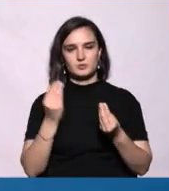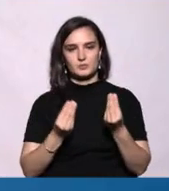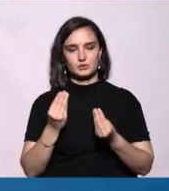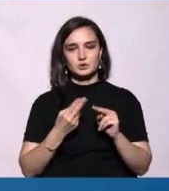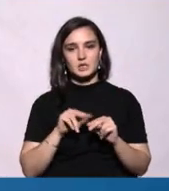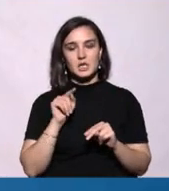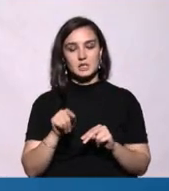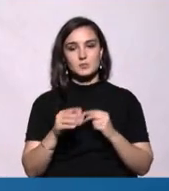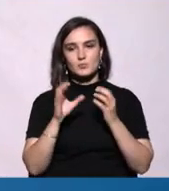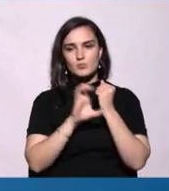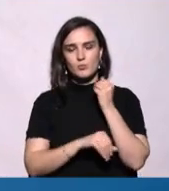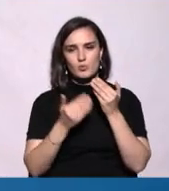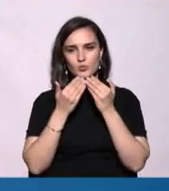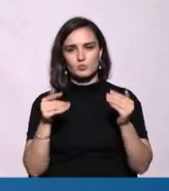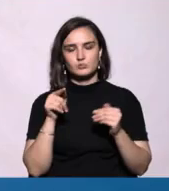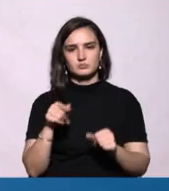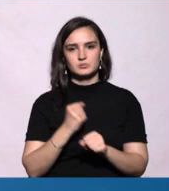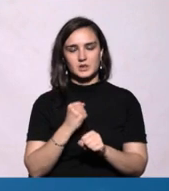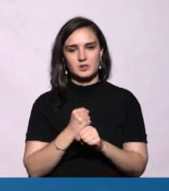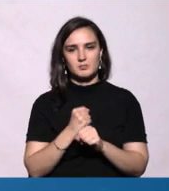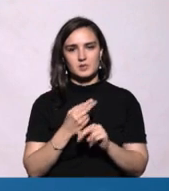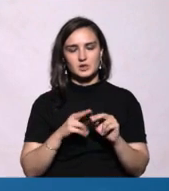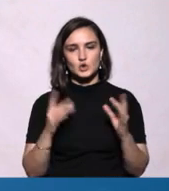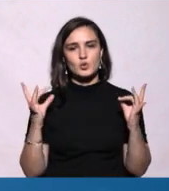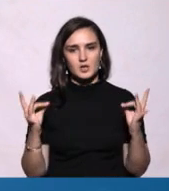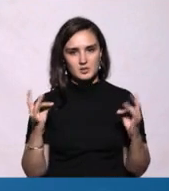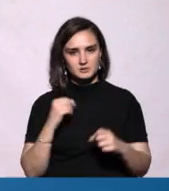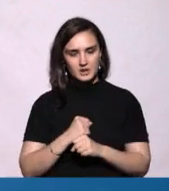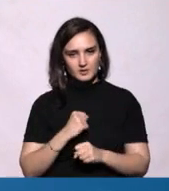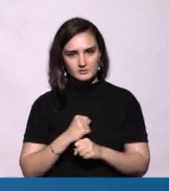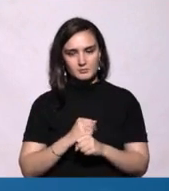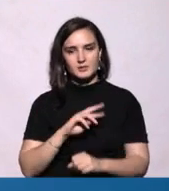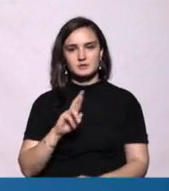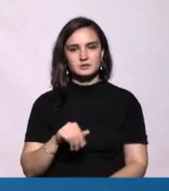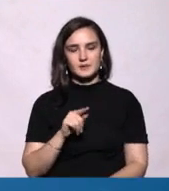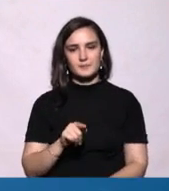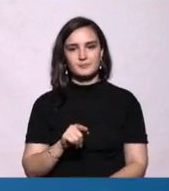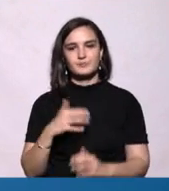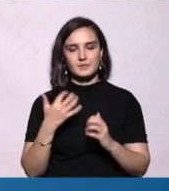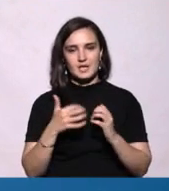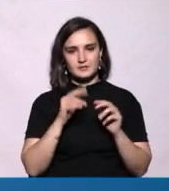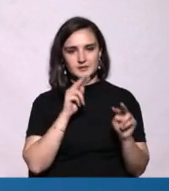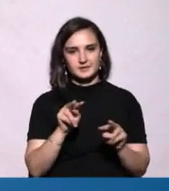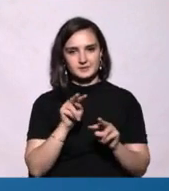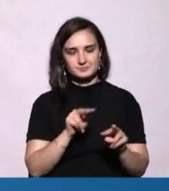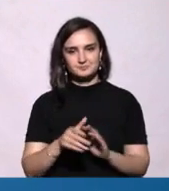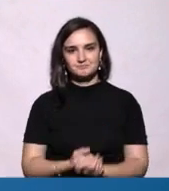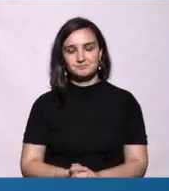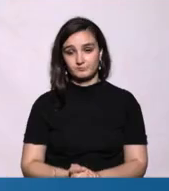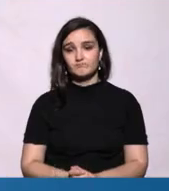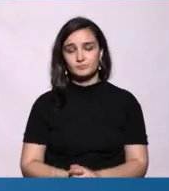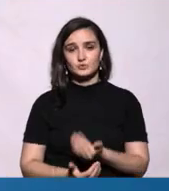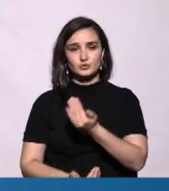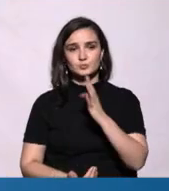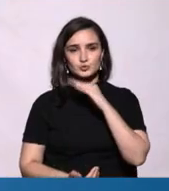And, in the last do column is to do yoga and do gardening. Your